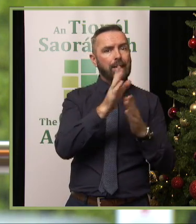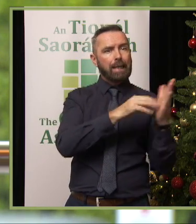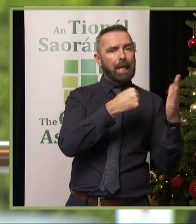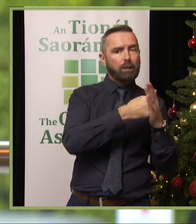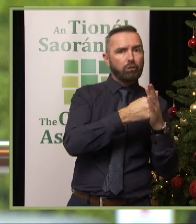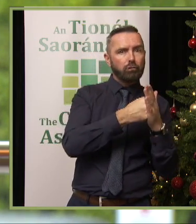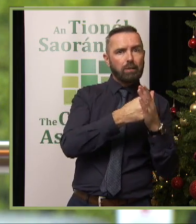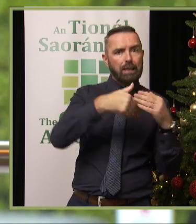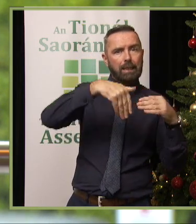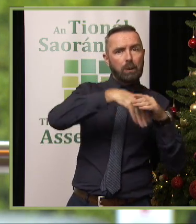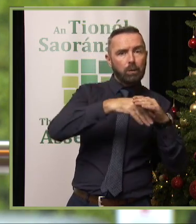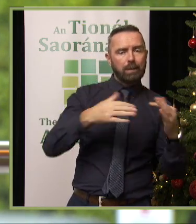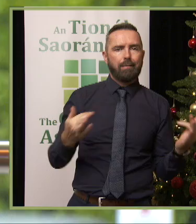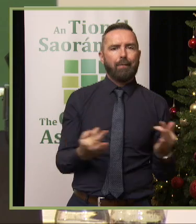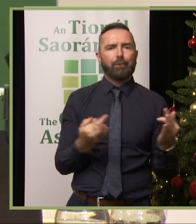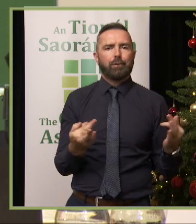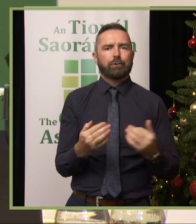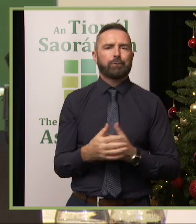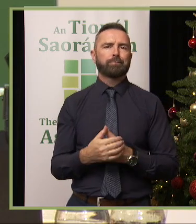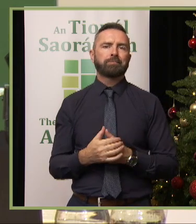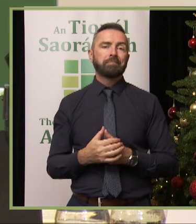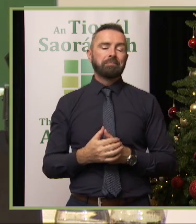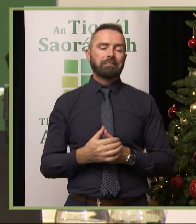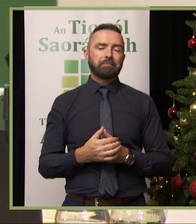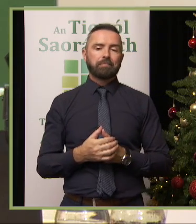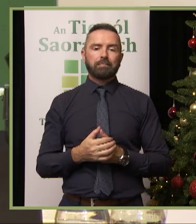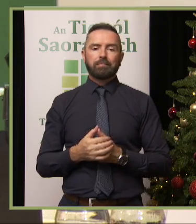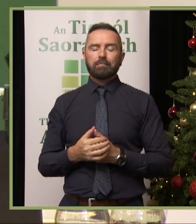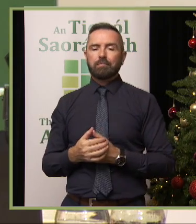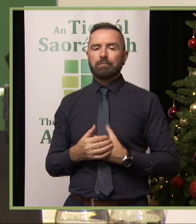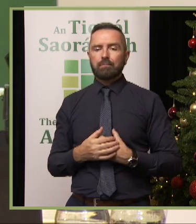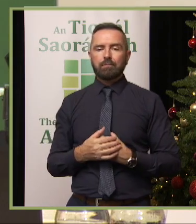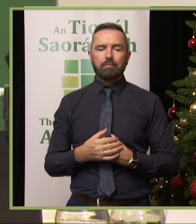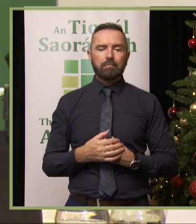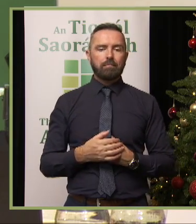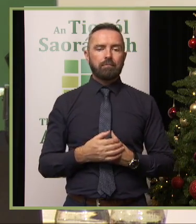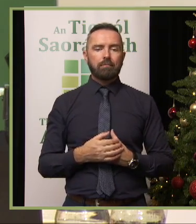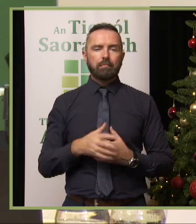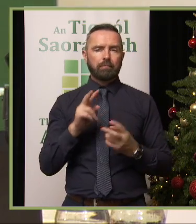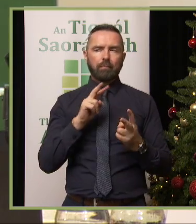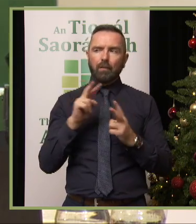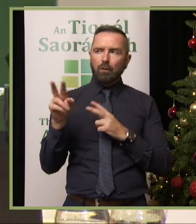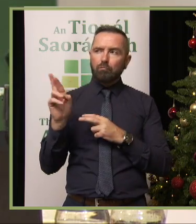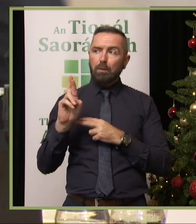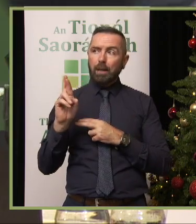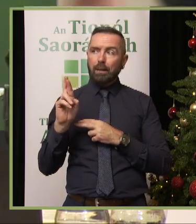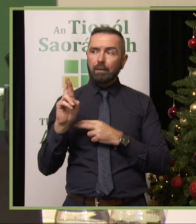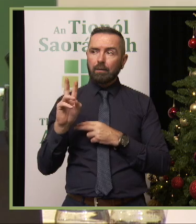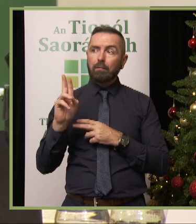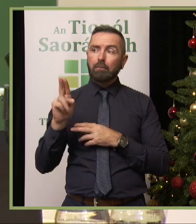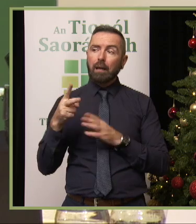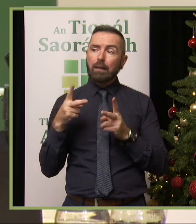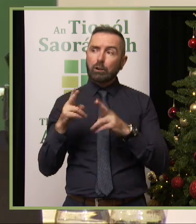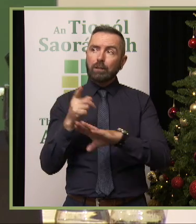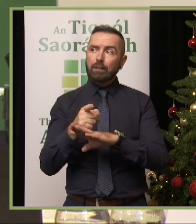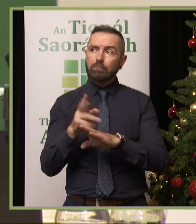as including agriculture. Thank you. Thank you, Micheál. And I'm just making eye contact with Rebecca to say it's okay to cut that. And so